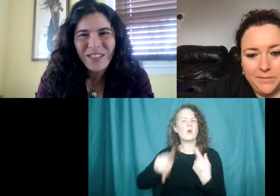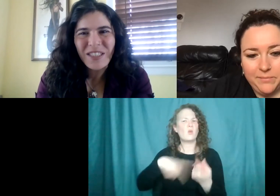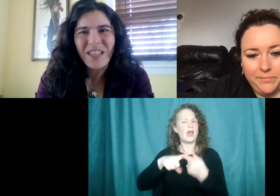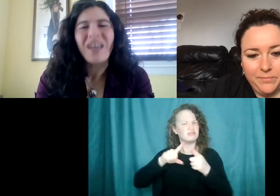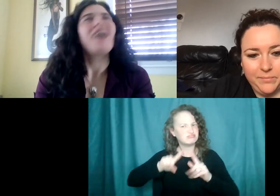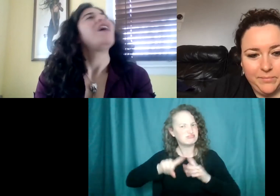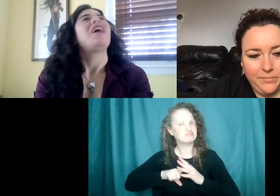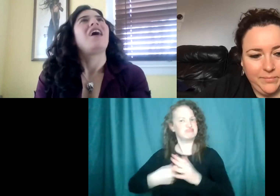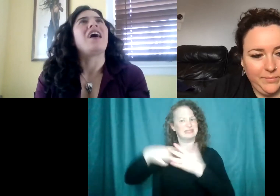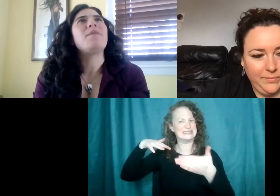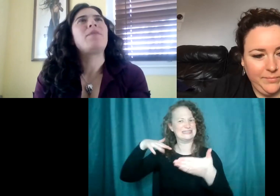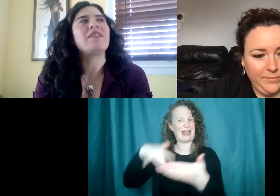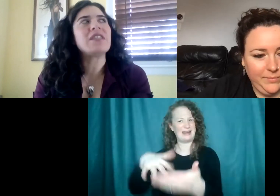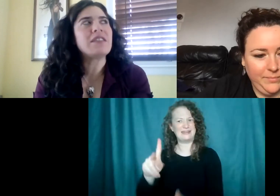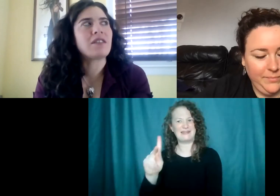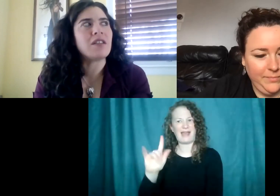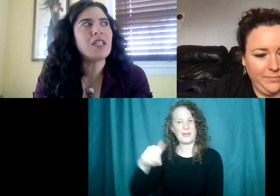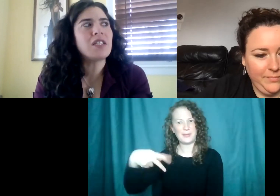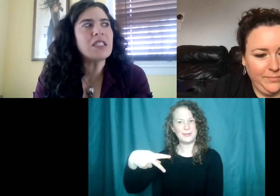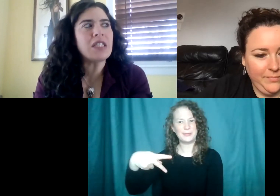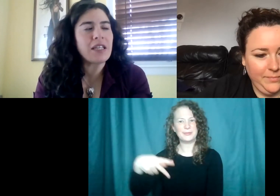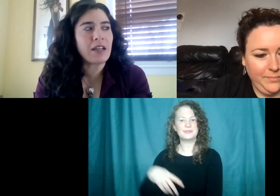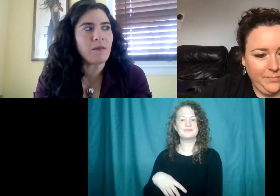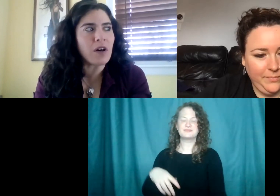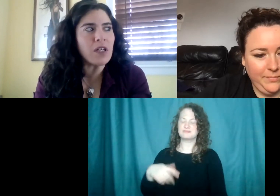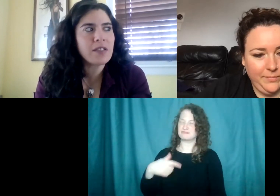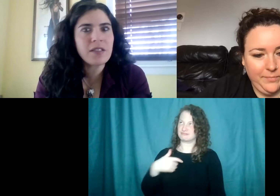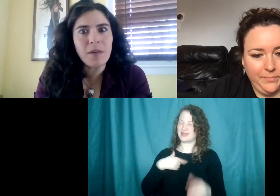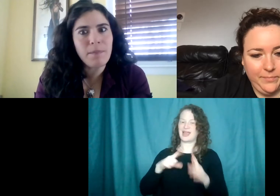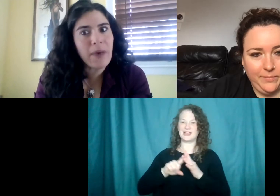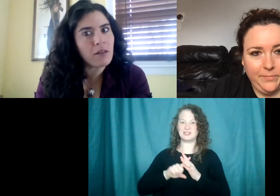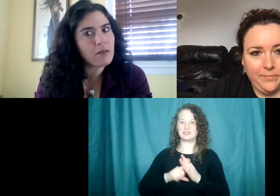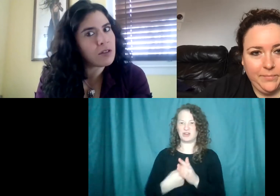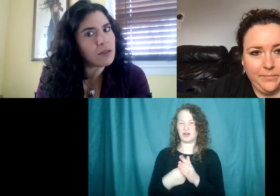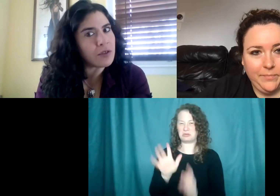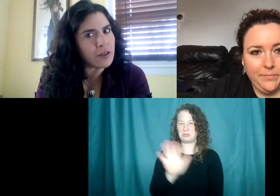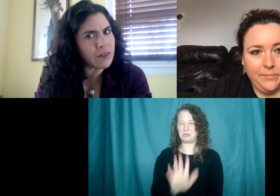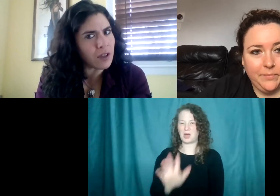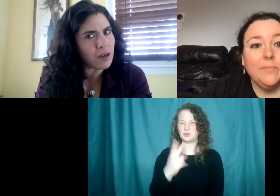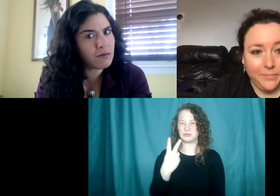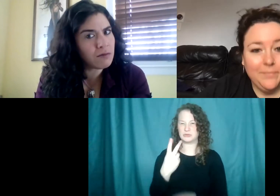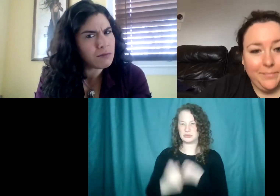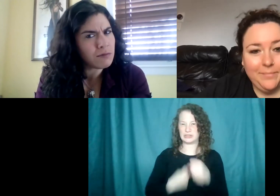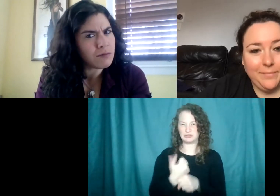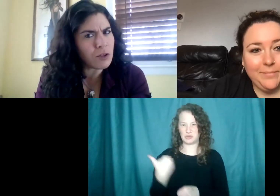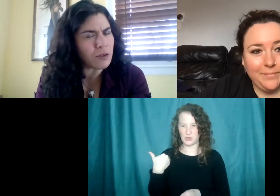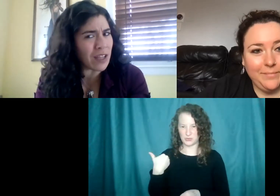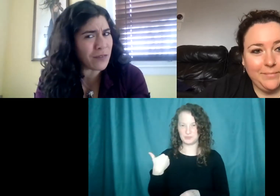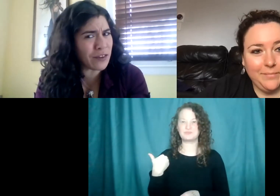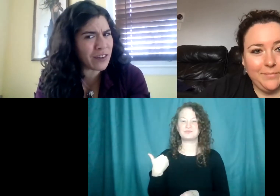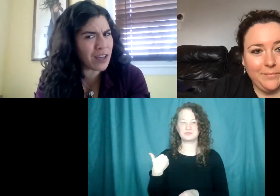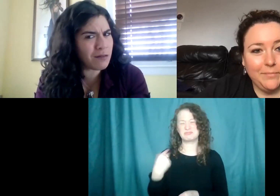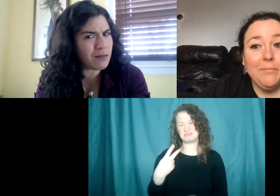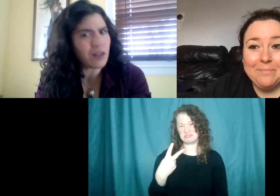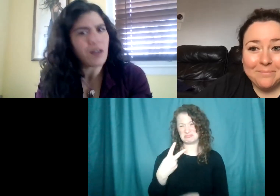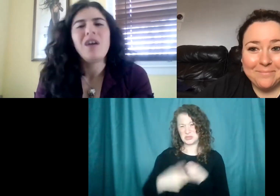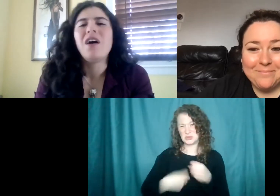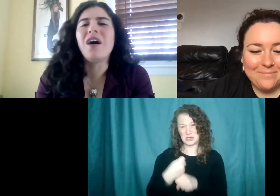forest? I personally started to study the kelp forests about 2 years ago, 2.5 years